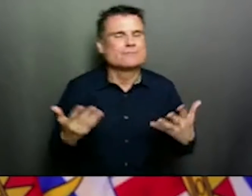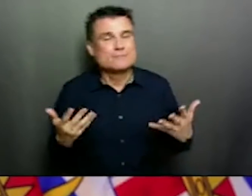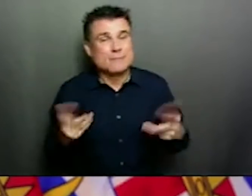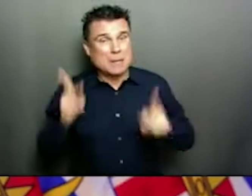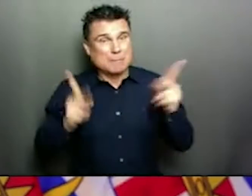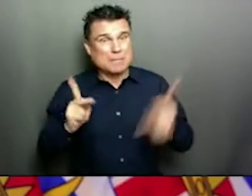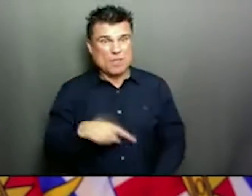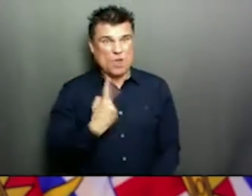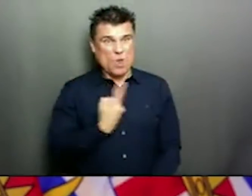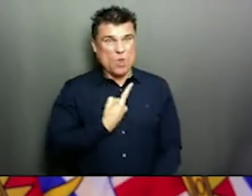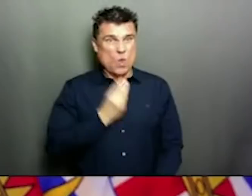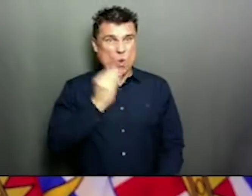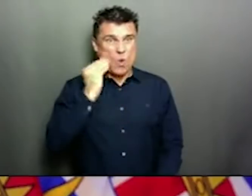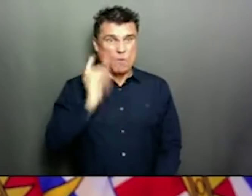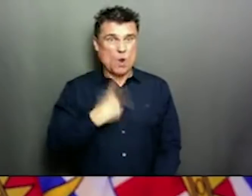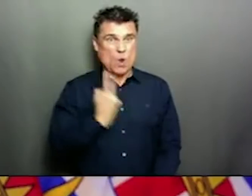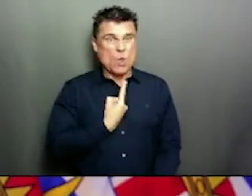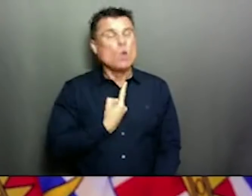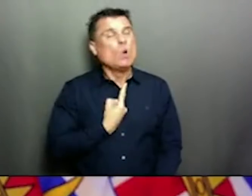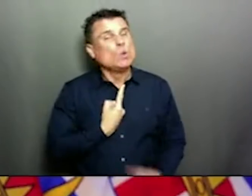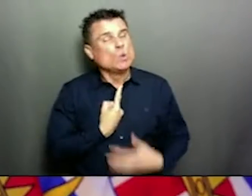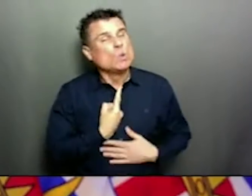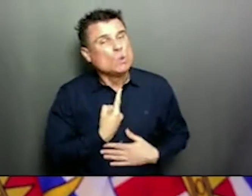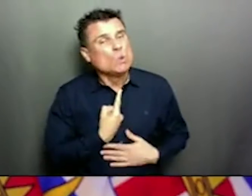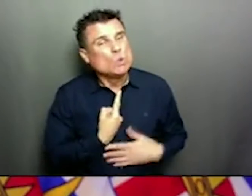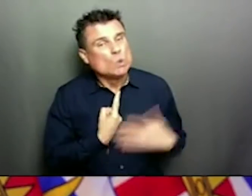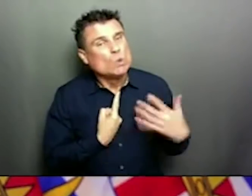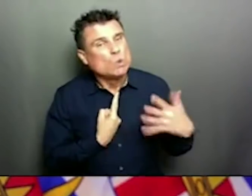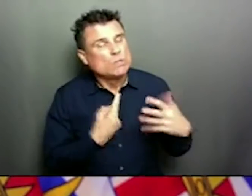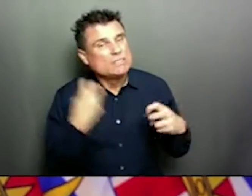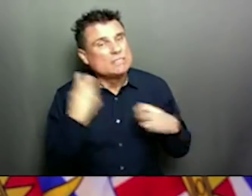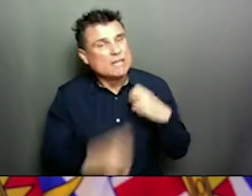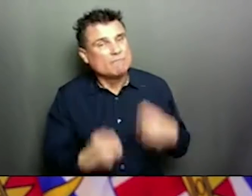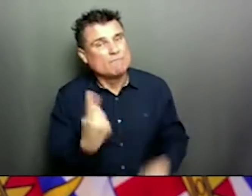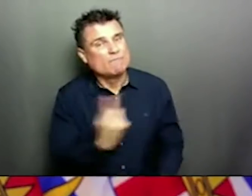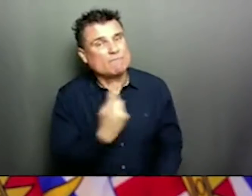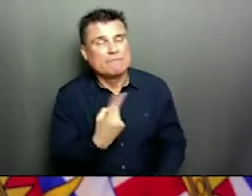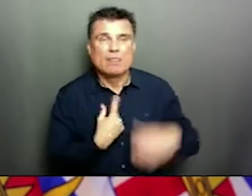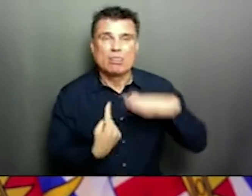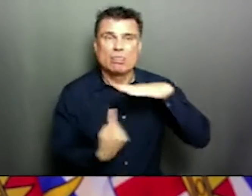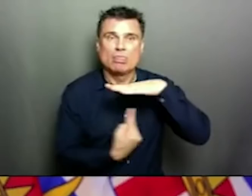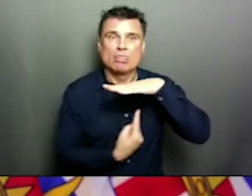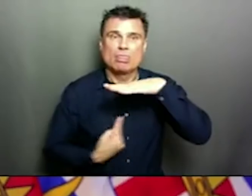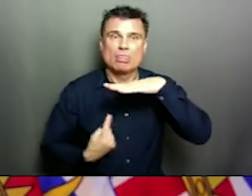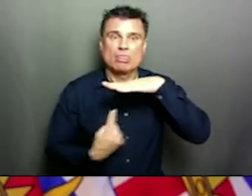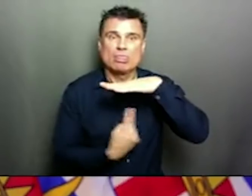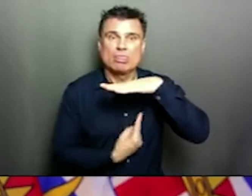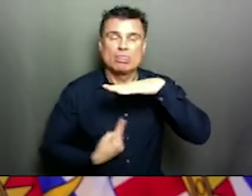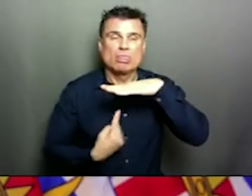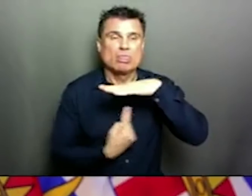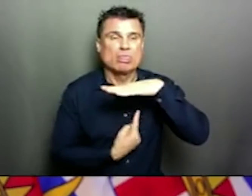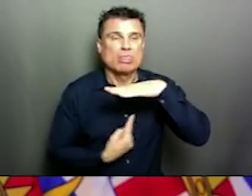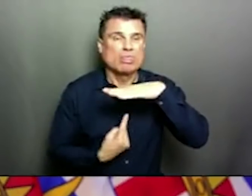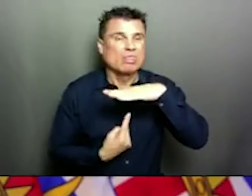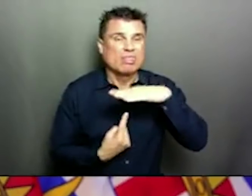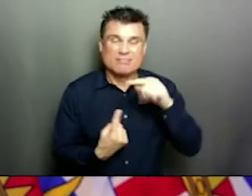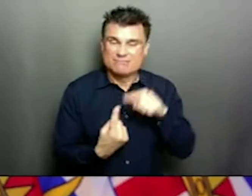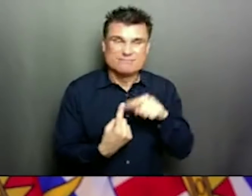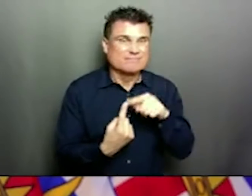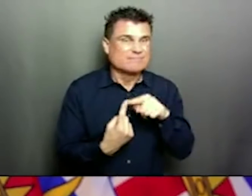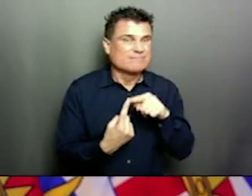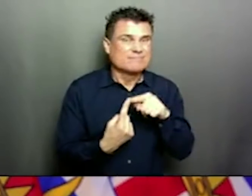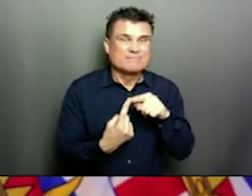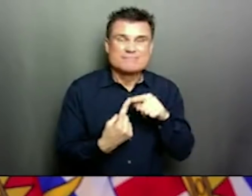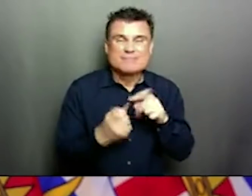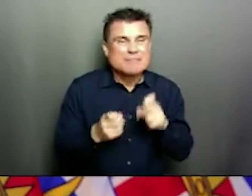need to find what they need to do for themselves. And that means if it's somebody that you are close with, but